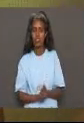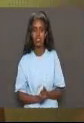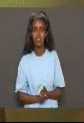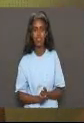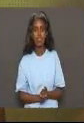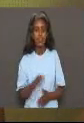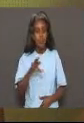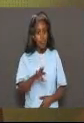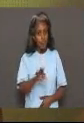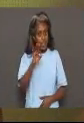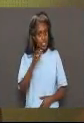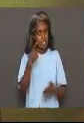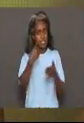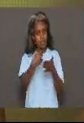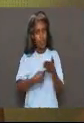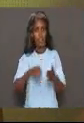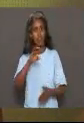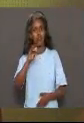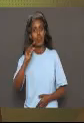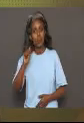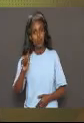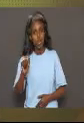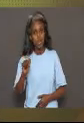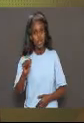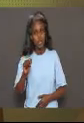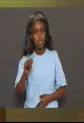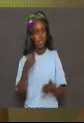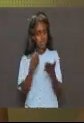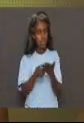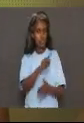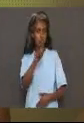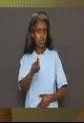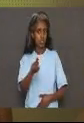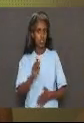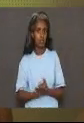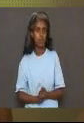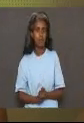Find the value of the cotangent in this question.